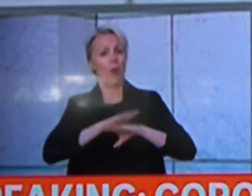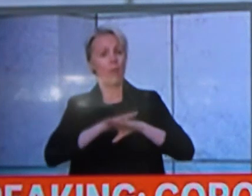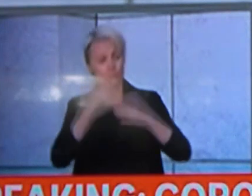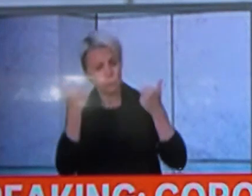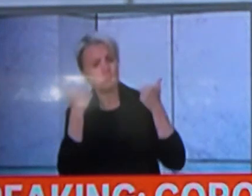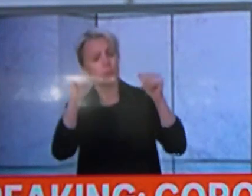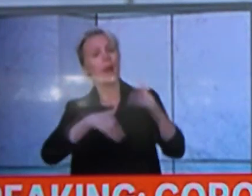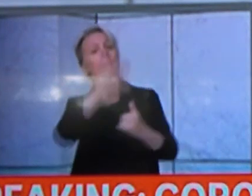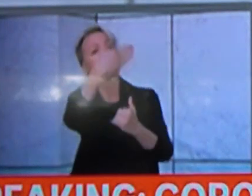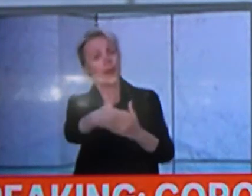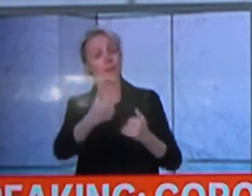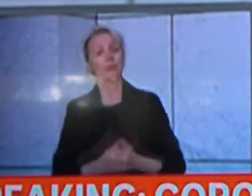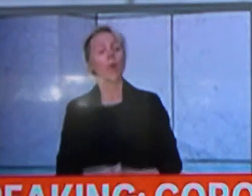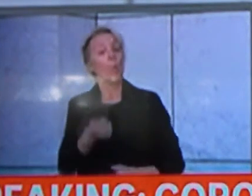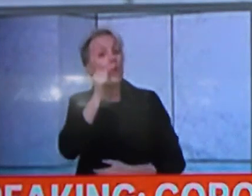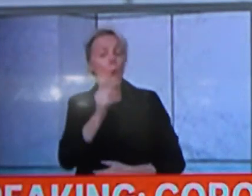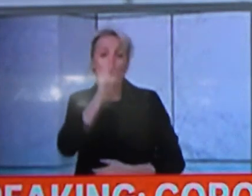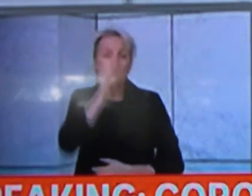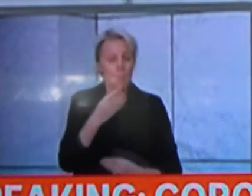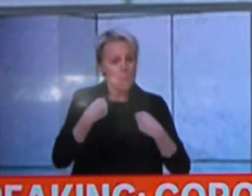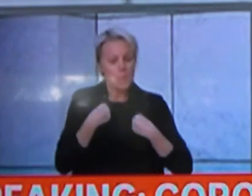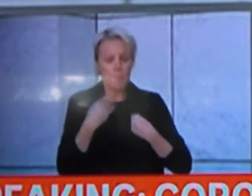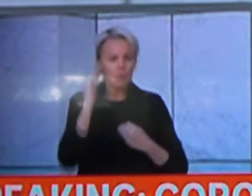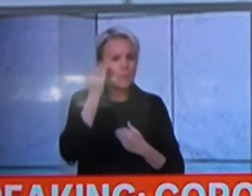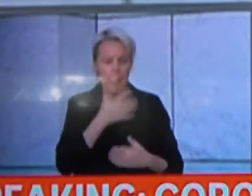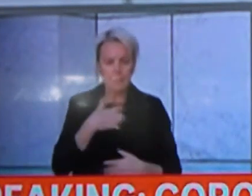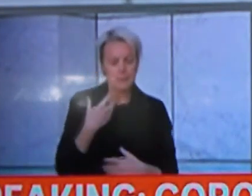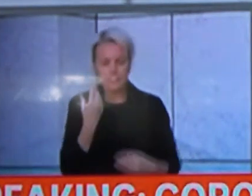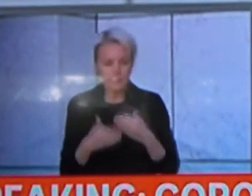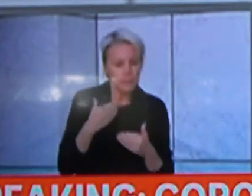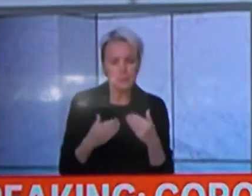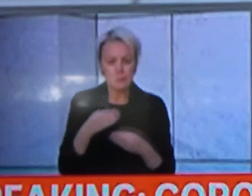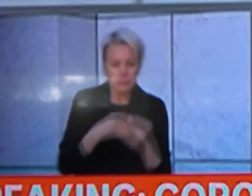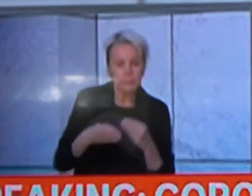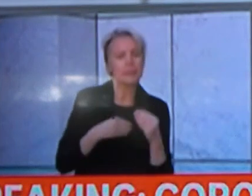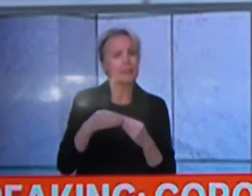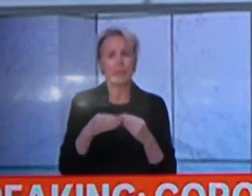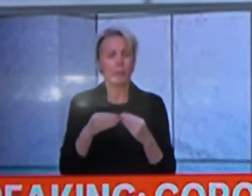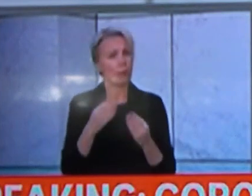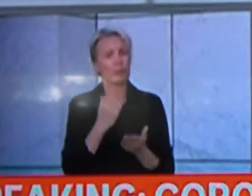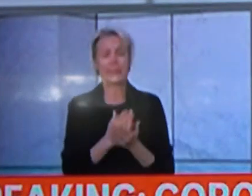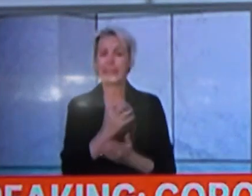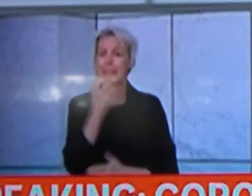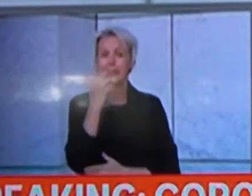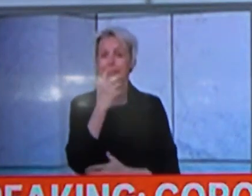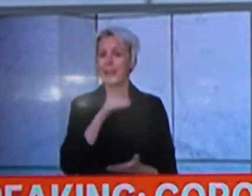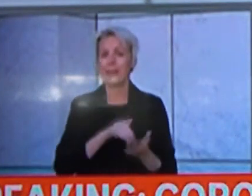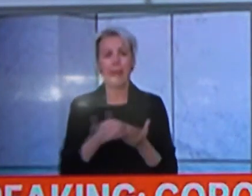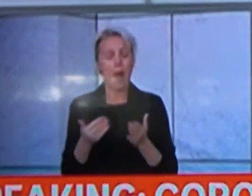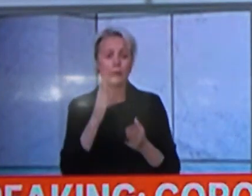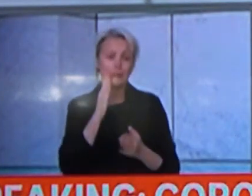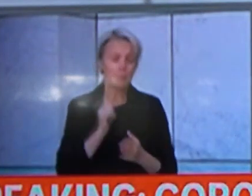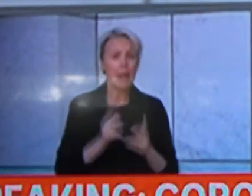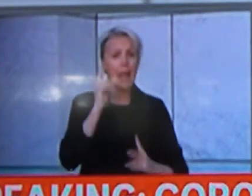businesses are enormously resilient, but this is really hurting them, whether it's a cafe or a mechanic or